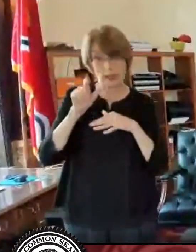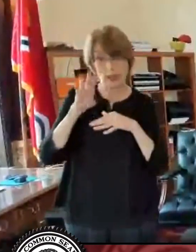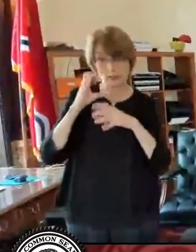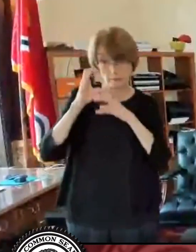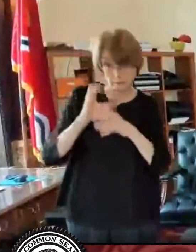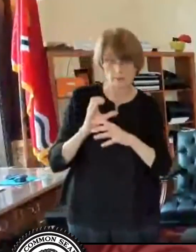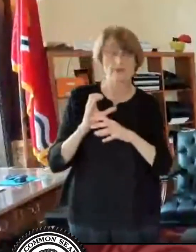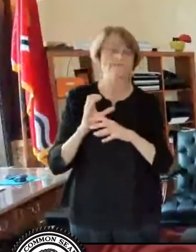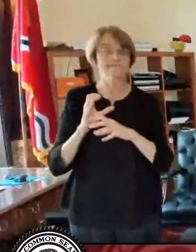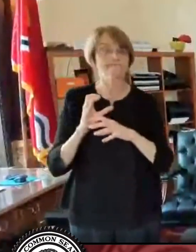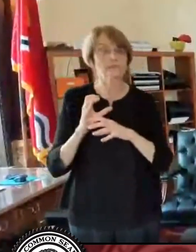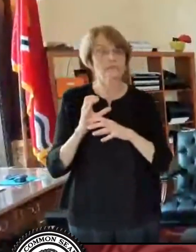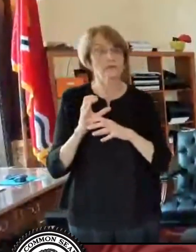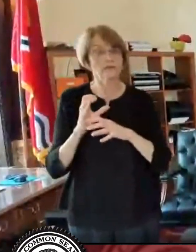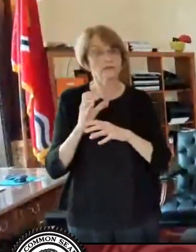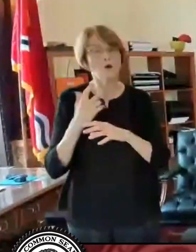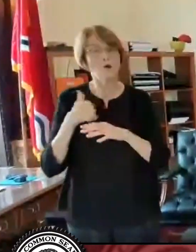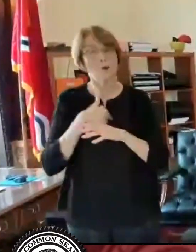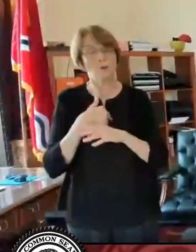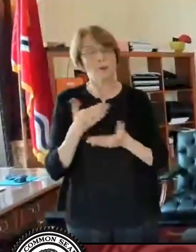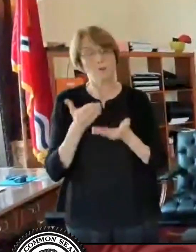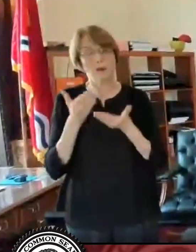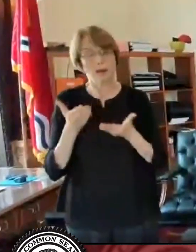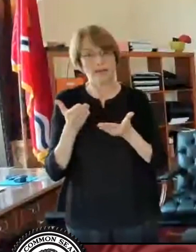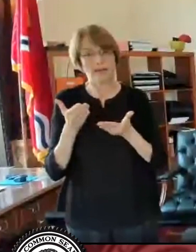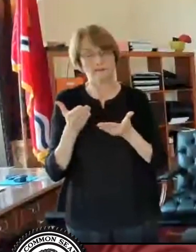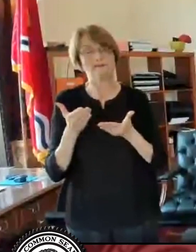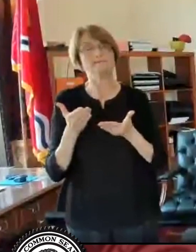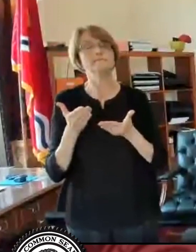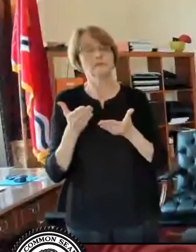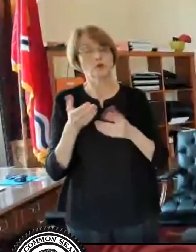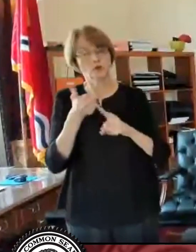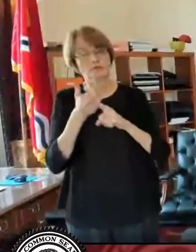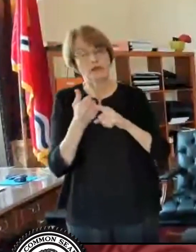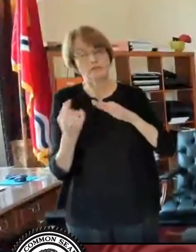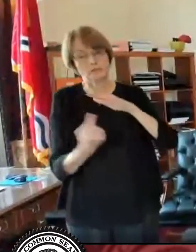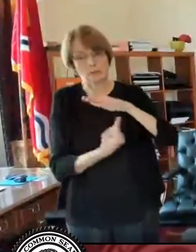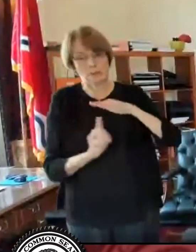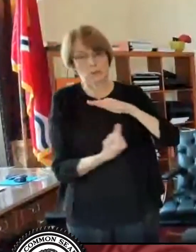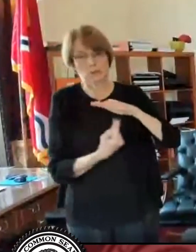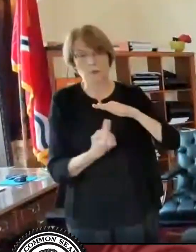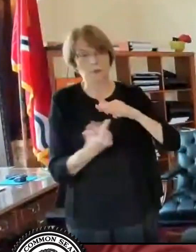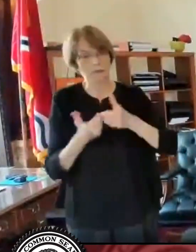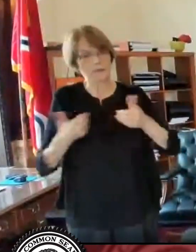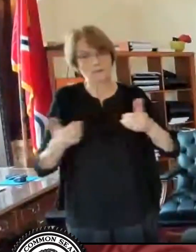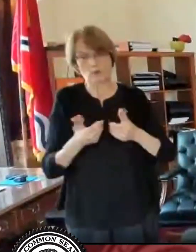we recommend is that you self-quarantine until you get your results back.